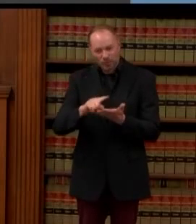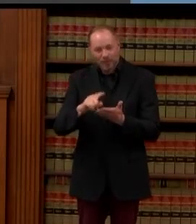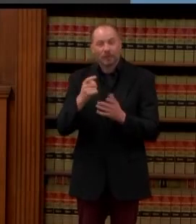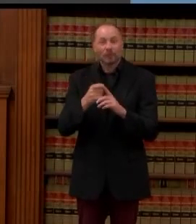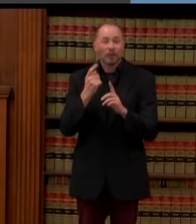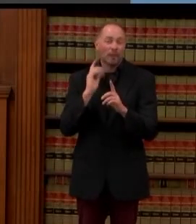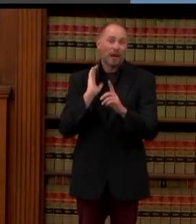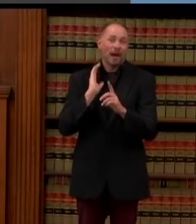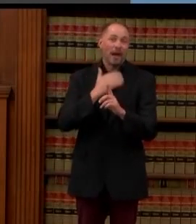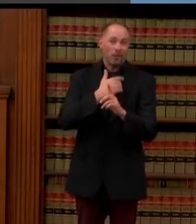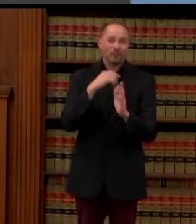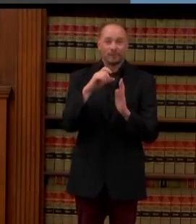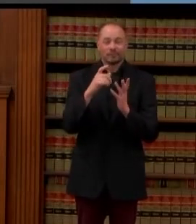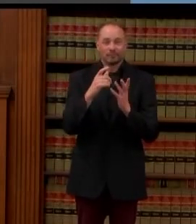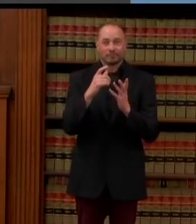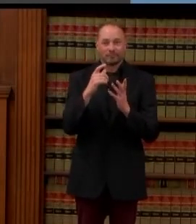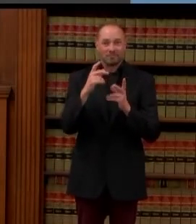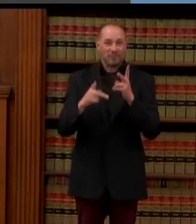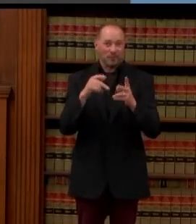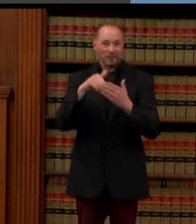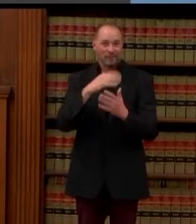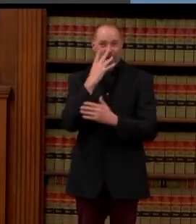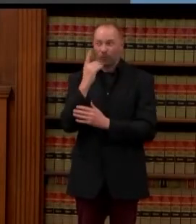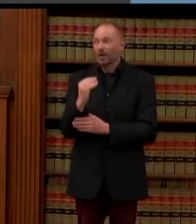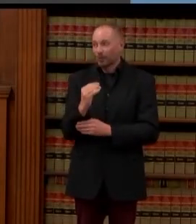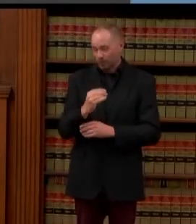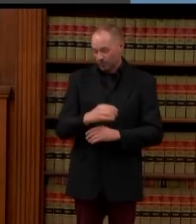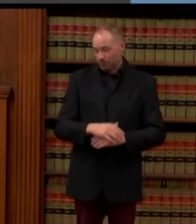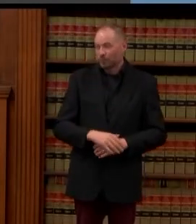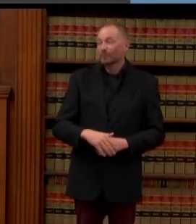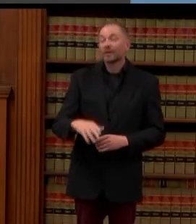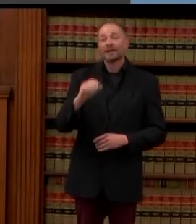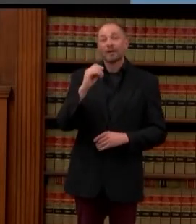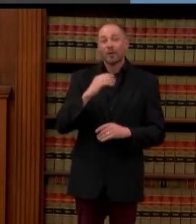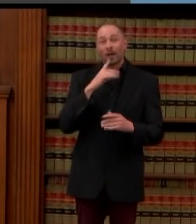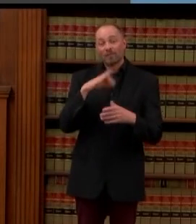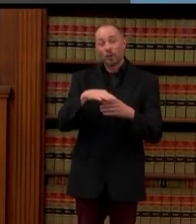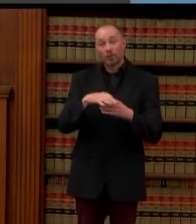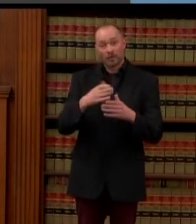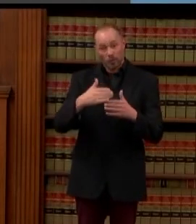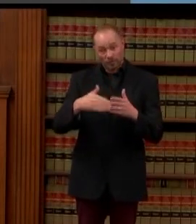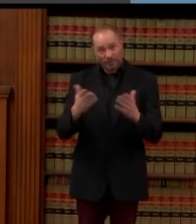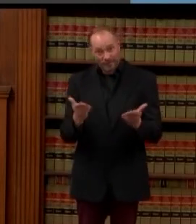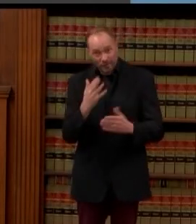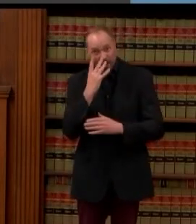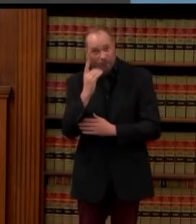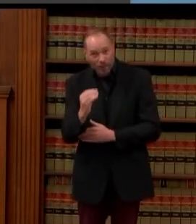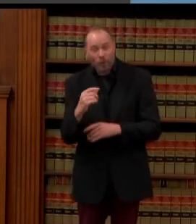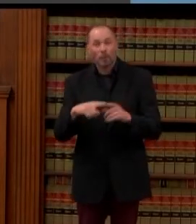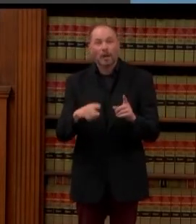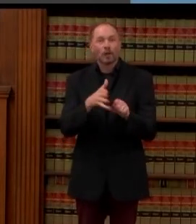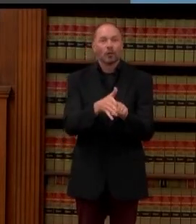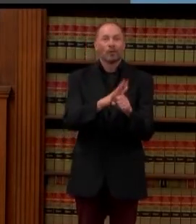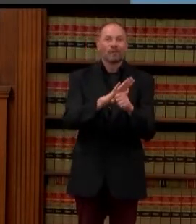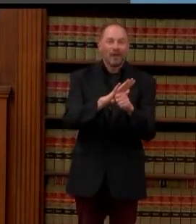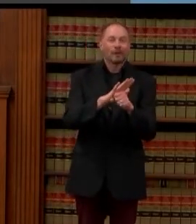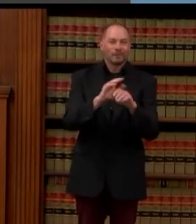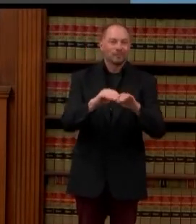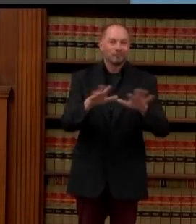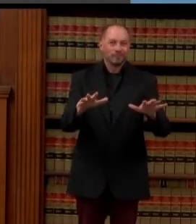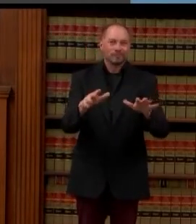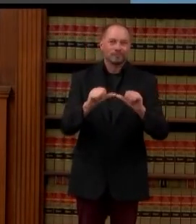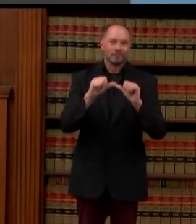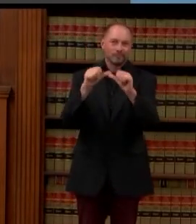residents. While voting is over, here in Colorado at least, the COVID-19 pandemic